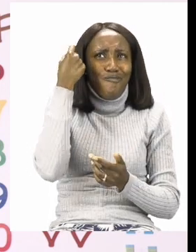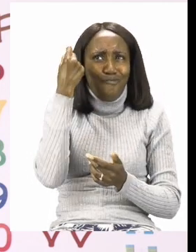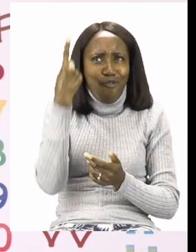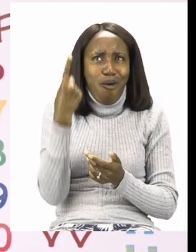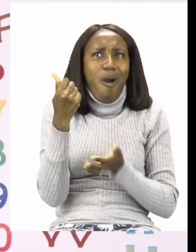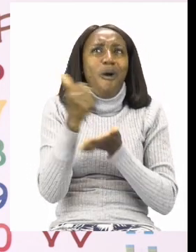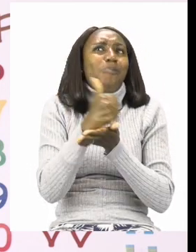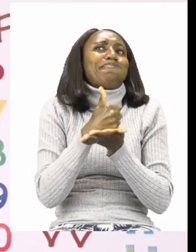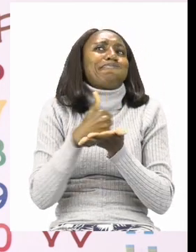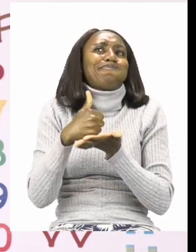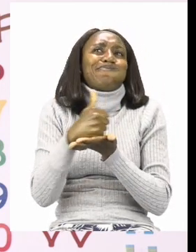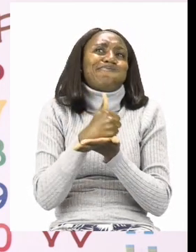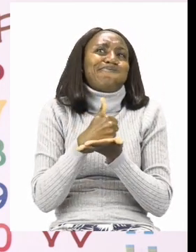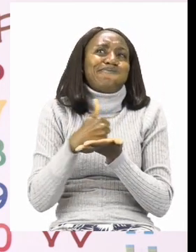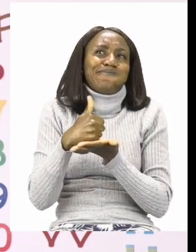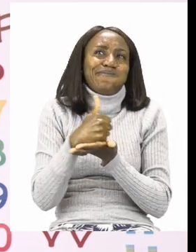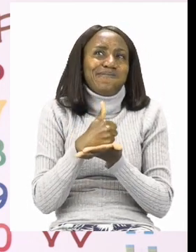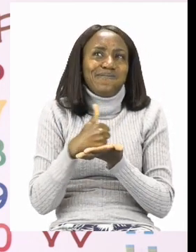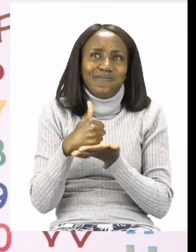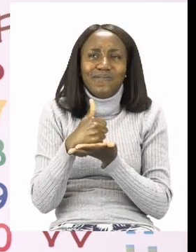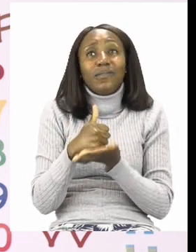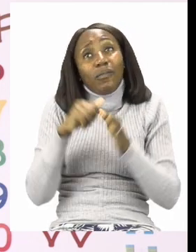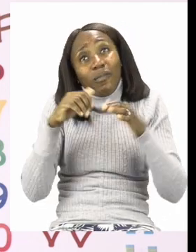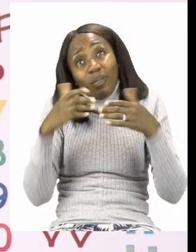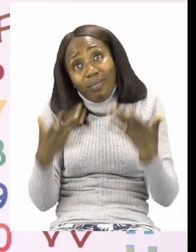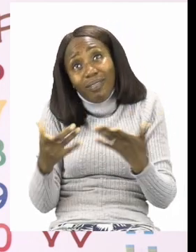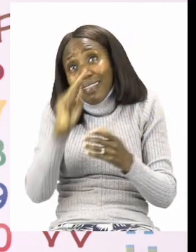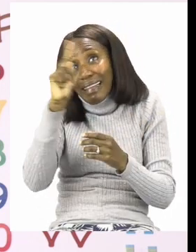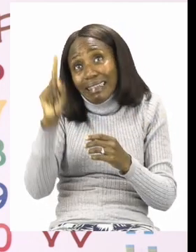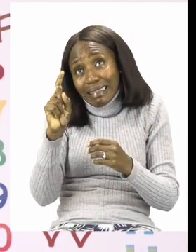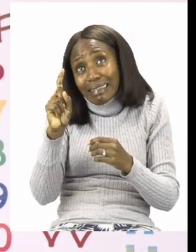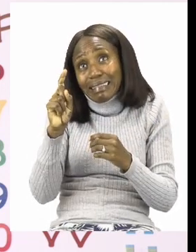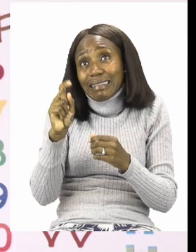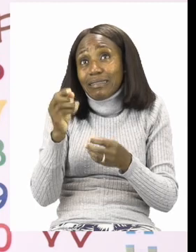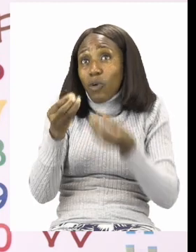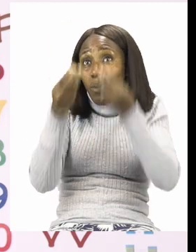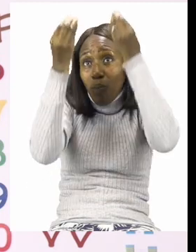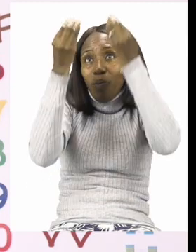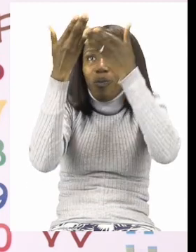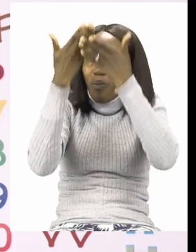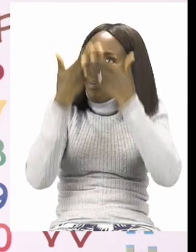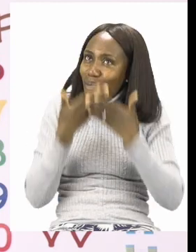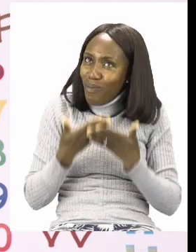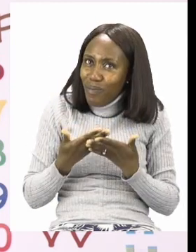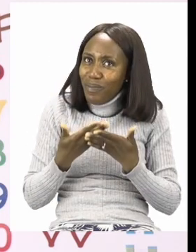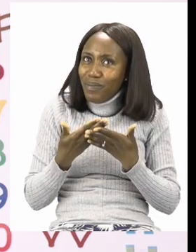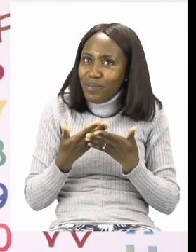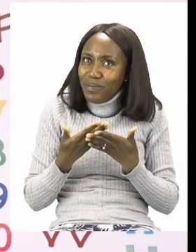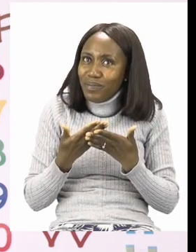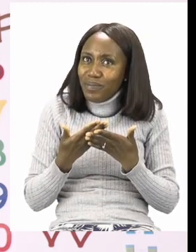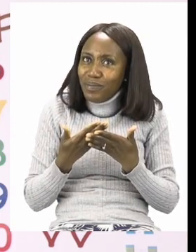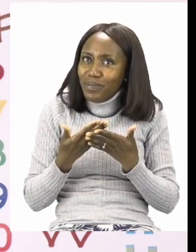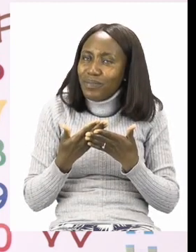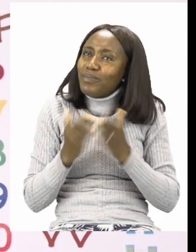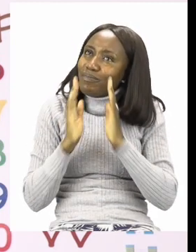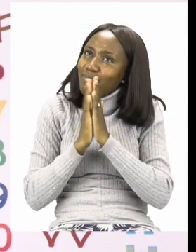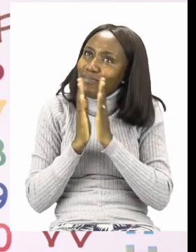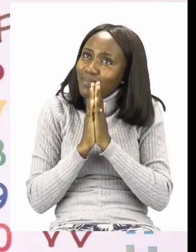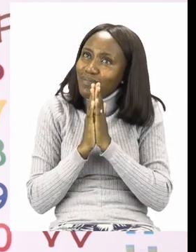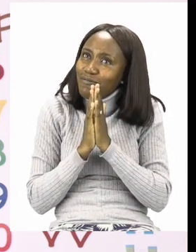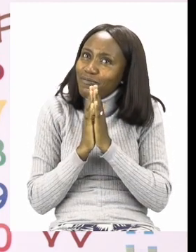you understand. Or you can ask a grown-up for help. Now, before we go, let's not